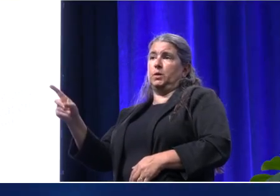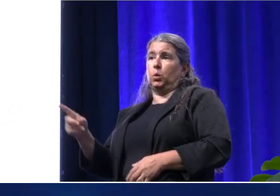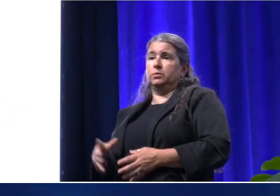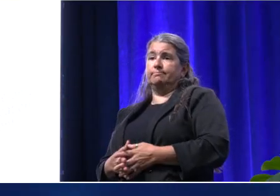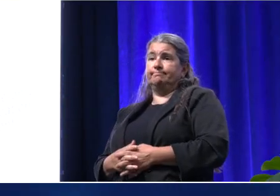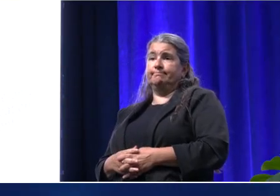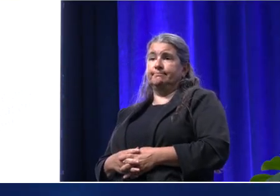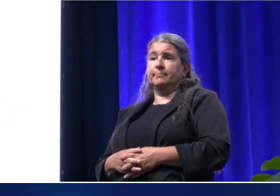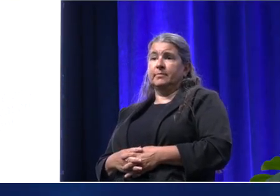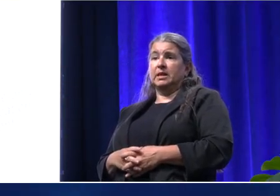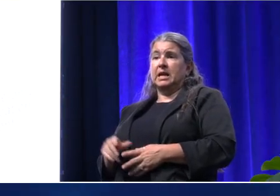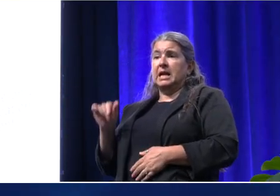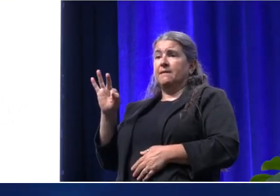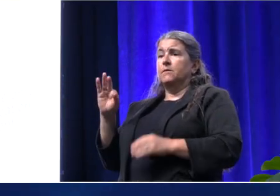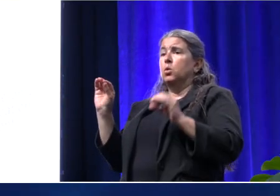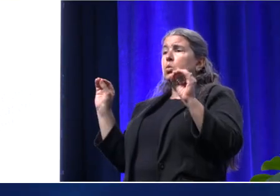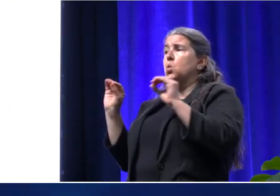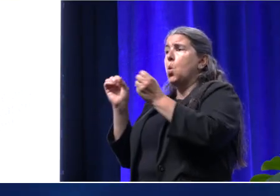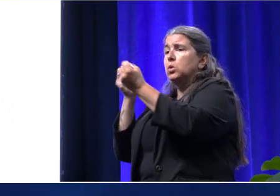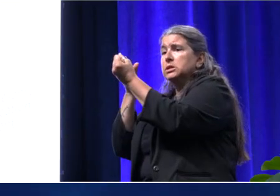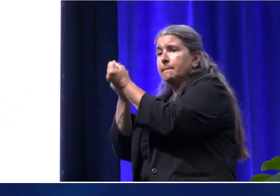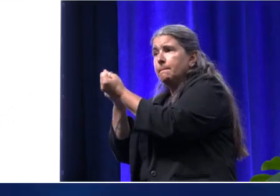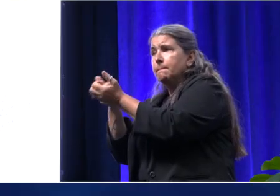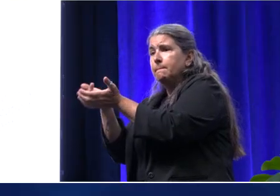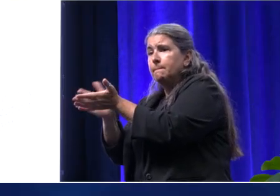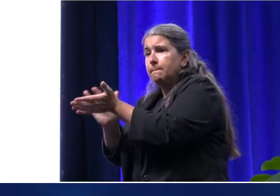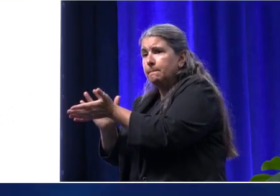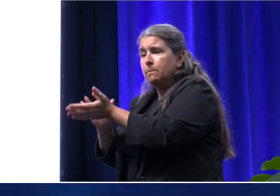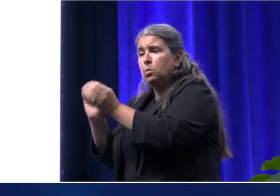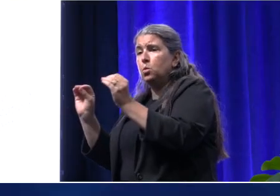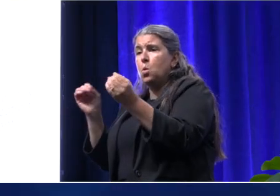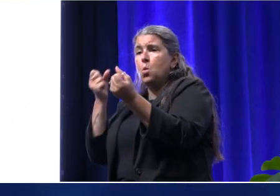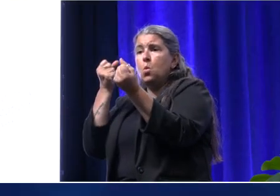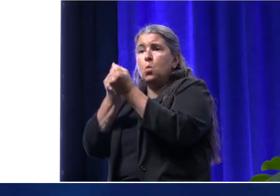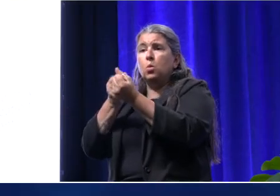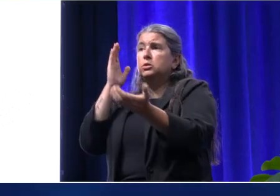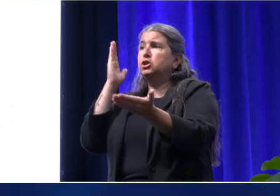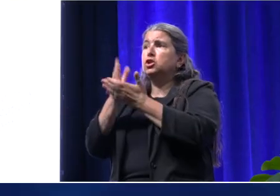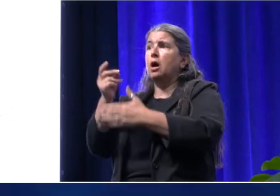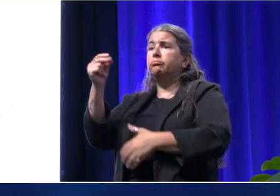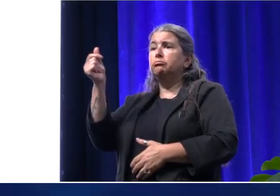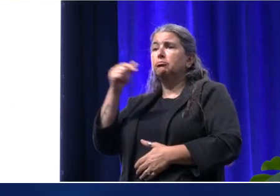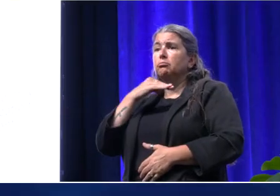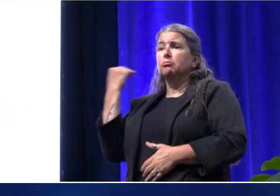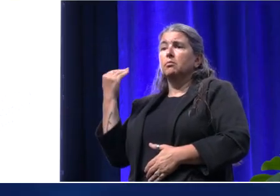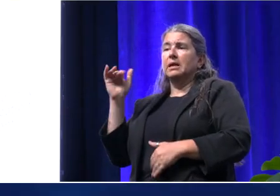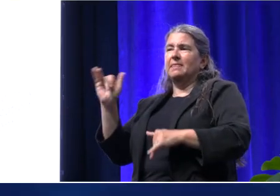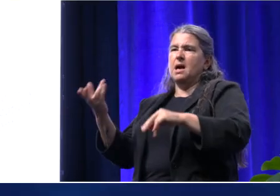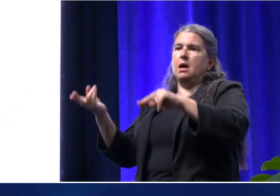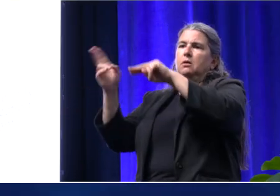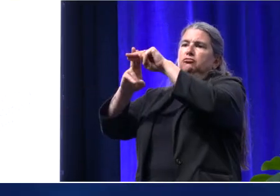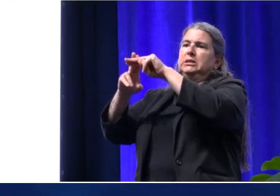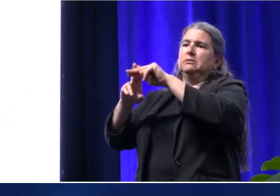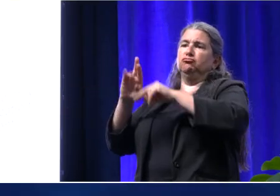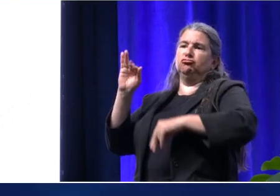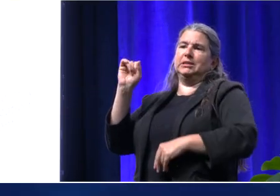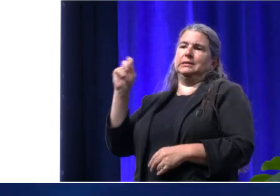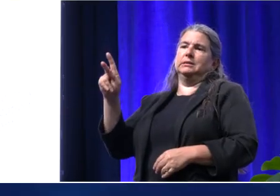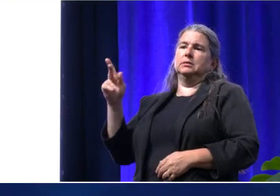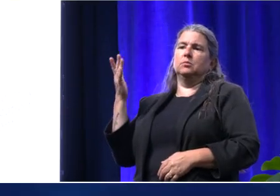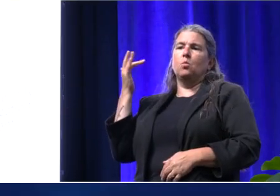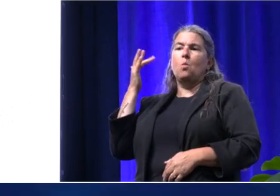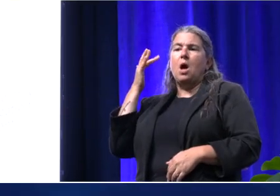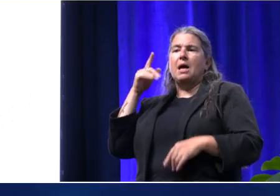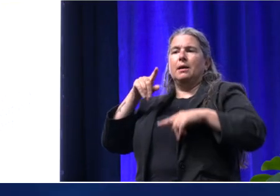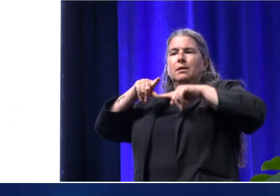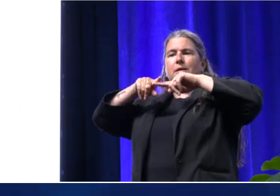overall. The takeaway is that depending on the type of abstinence-only treatment that